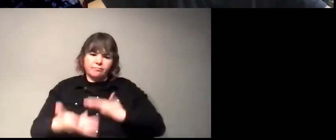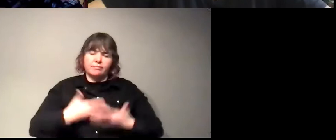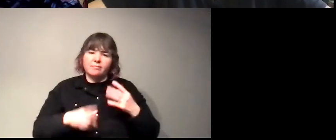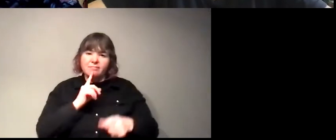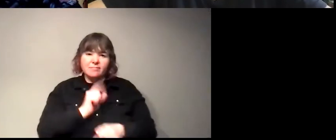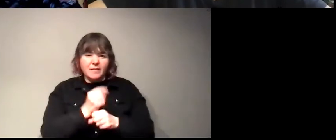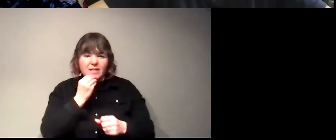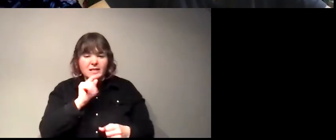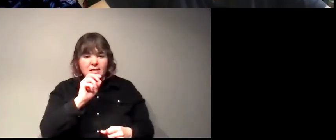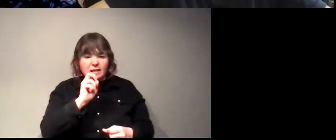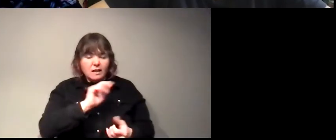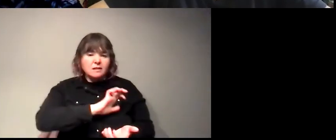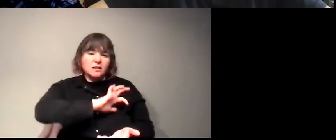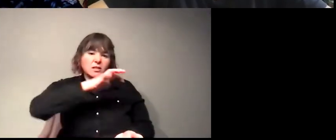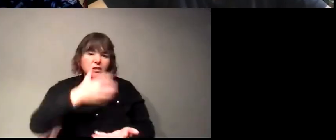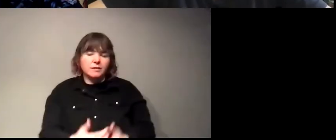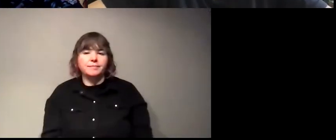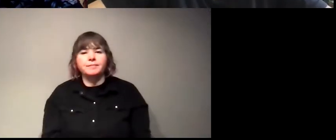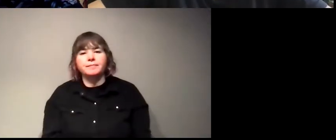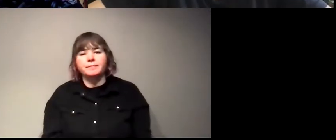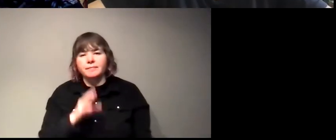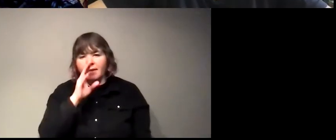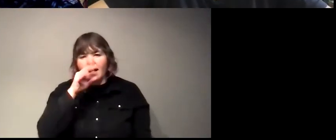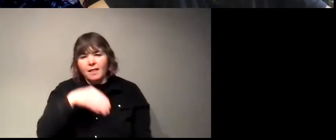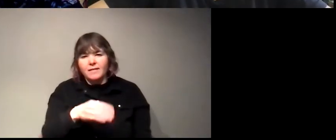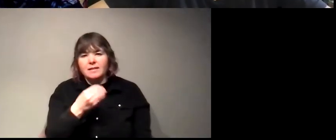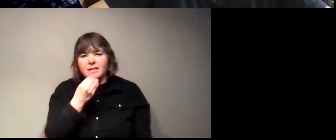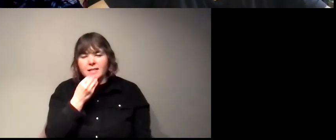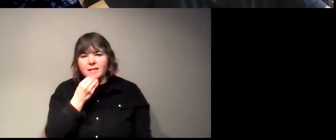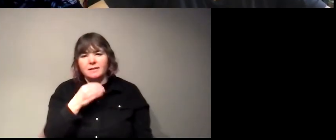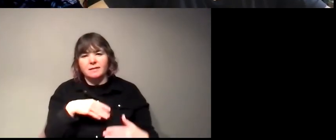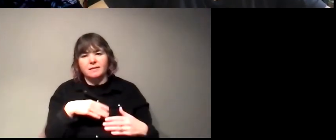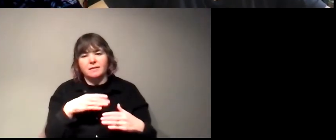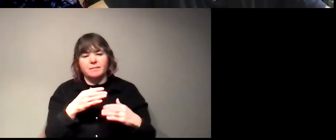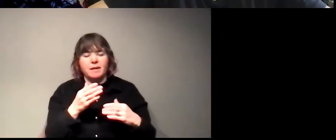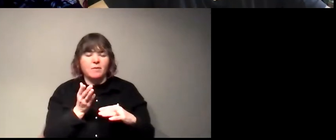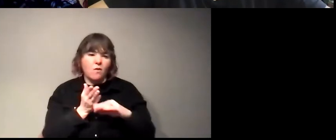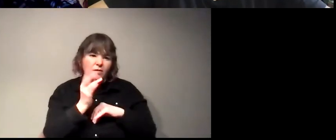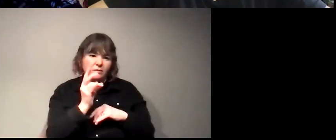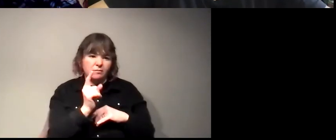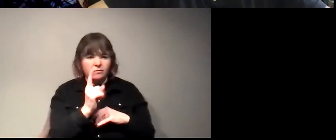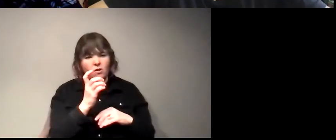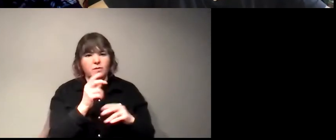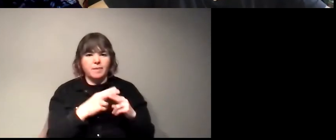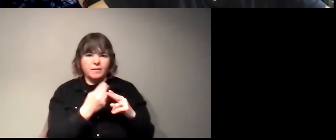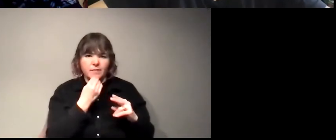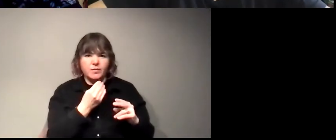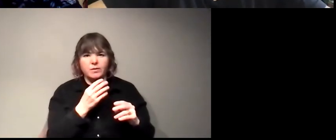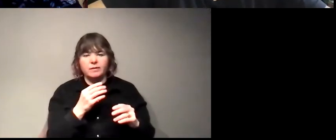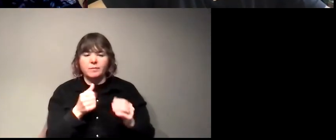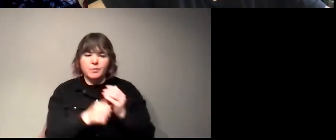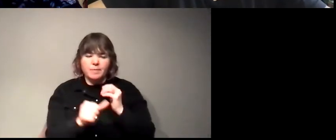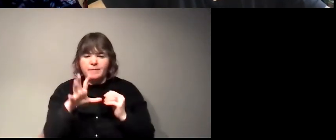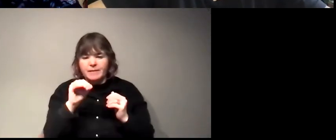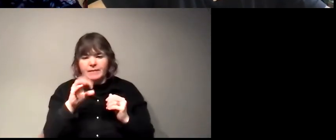sometimes. So elephants are going to eat possibly up to over 100 pounds of food in a day. And they're going to be pooping like 50, 60